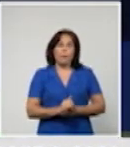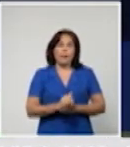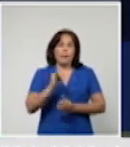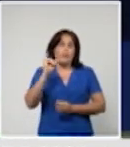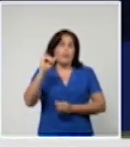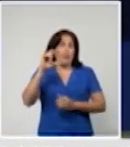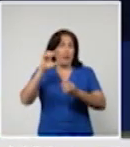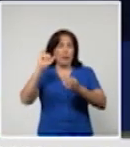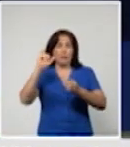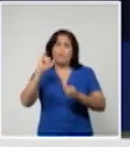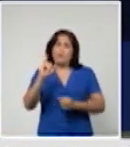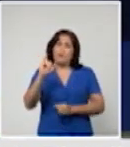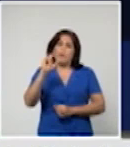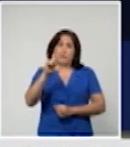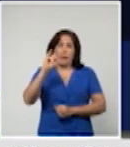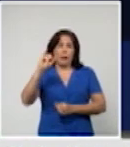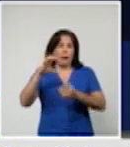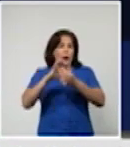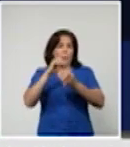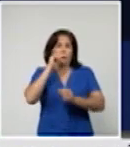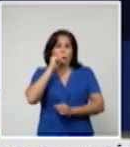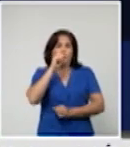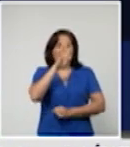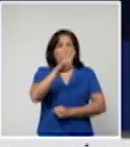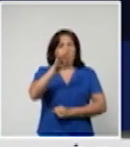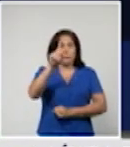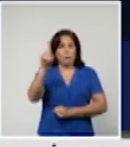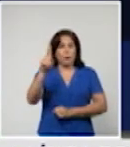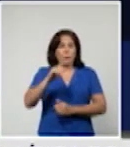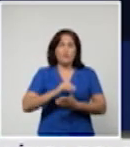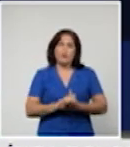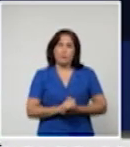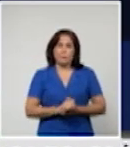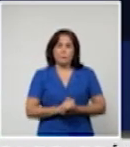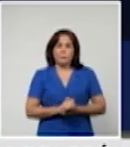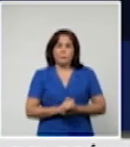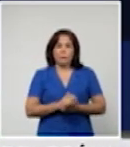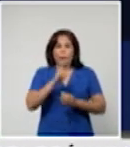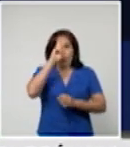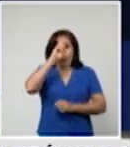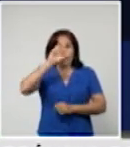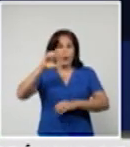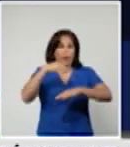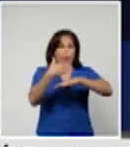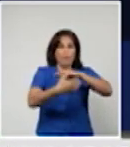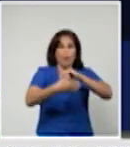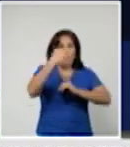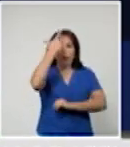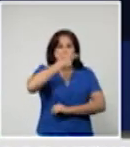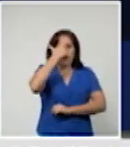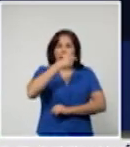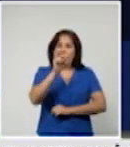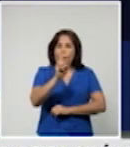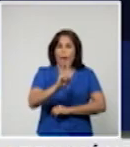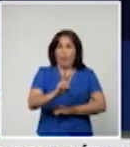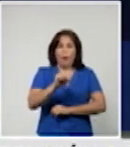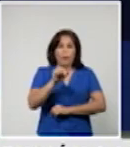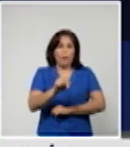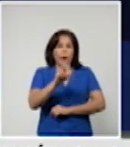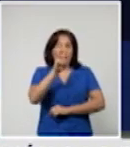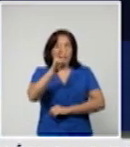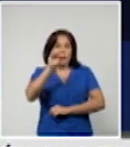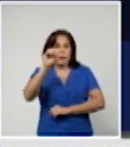Claras, 280 in Santiago de Cubas, 411 in the Genetic Engineering